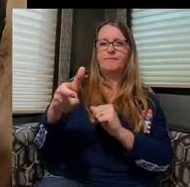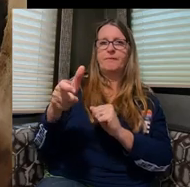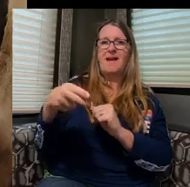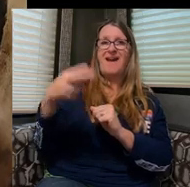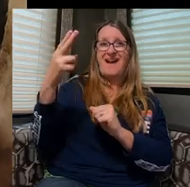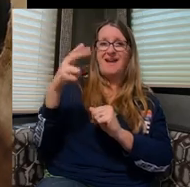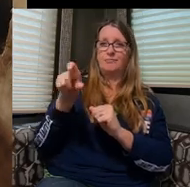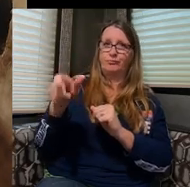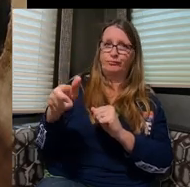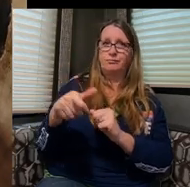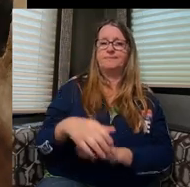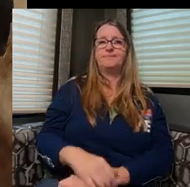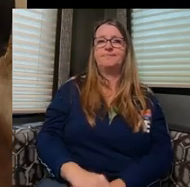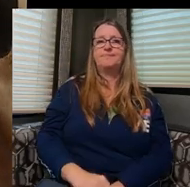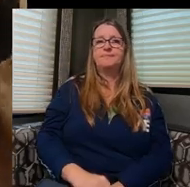Turn it on high.